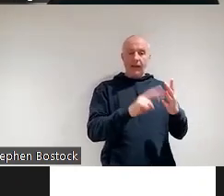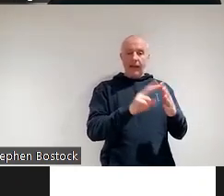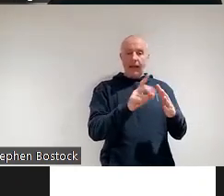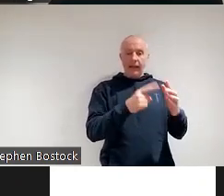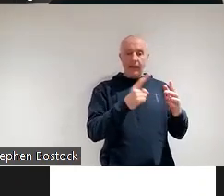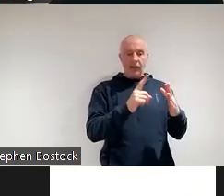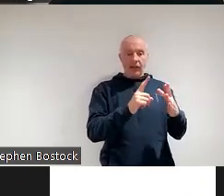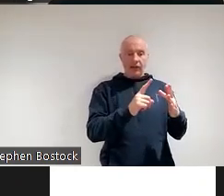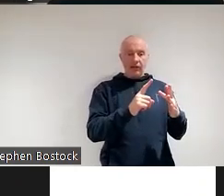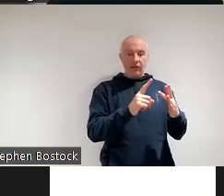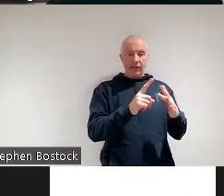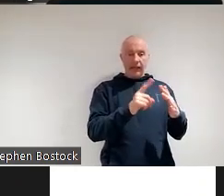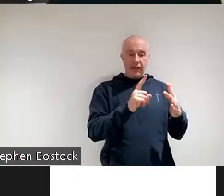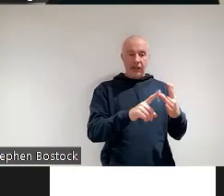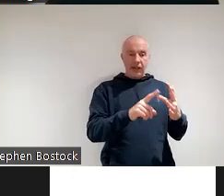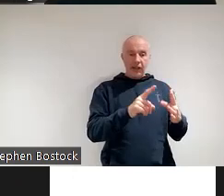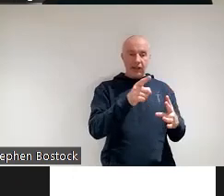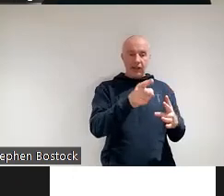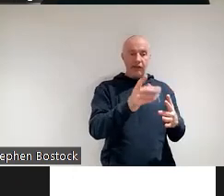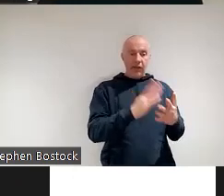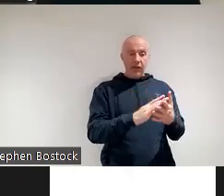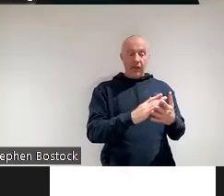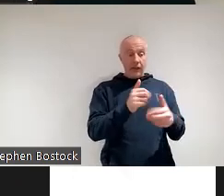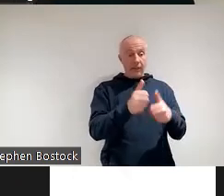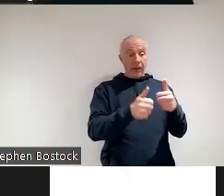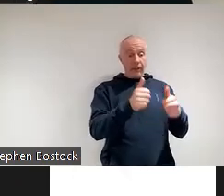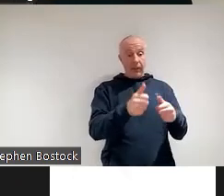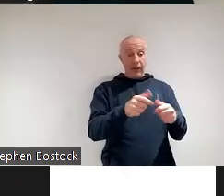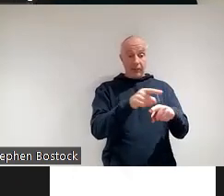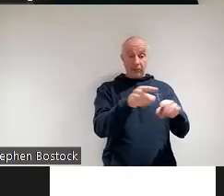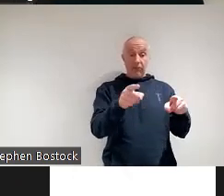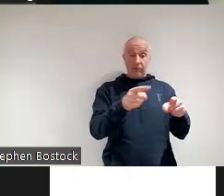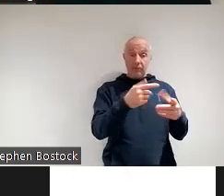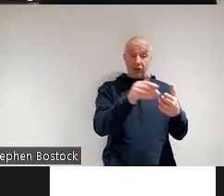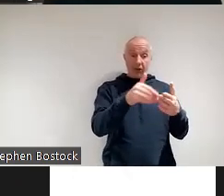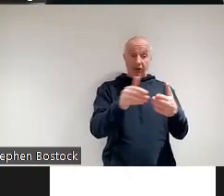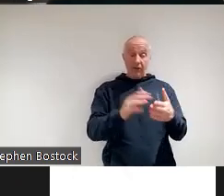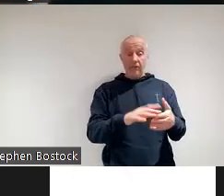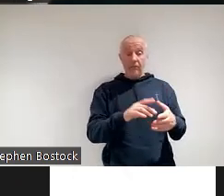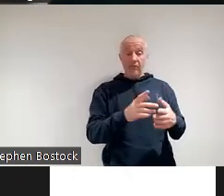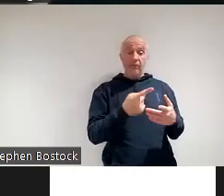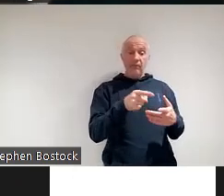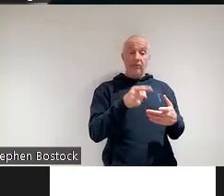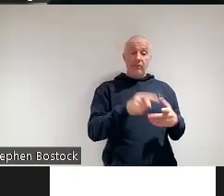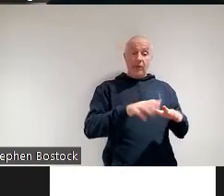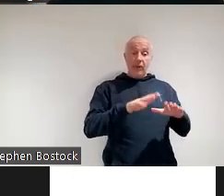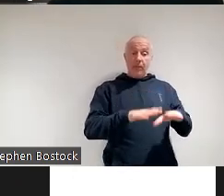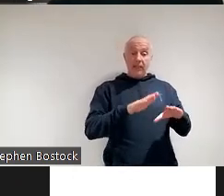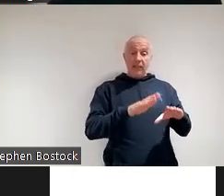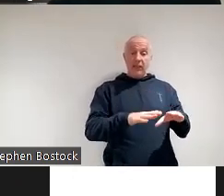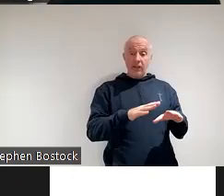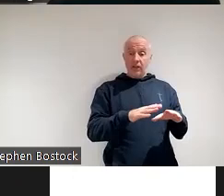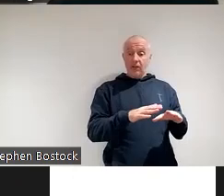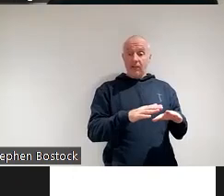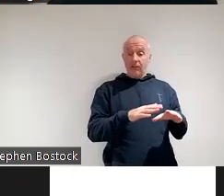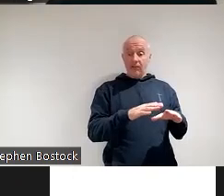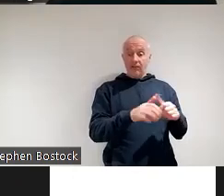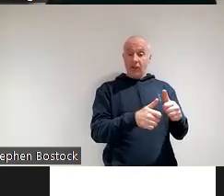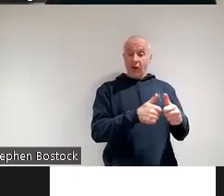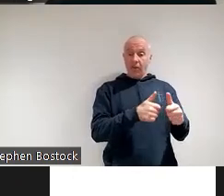My Energy has been really popular recently. They are actually one of the British brand, which has done very well in the